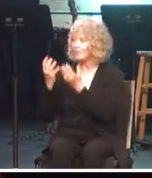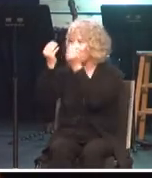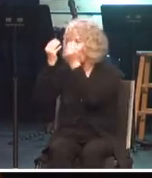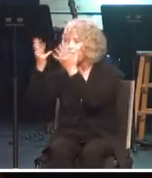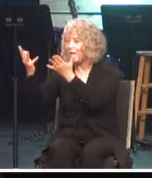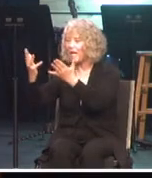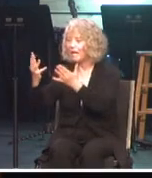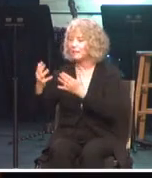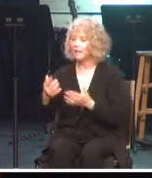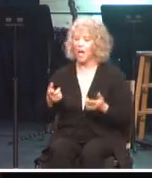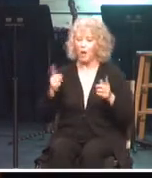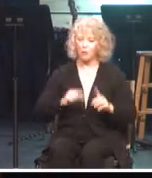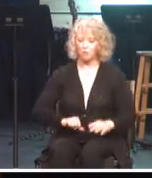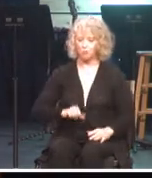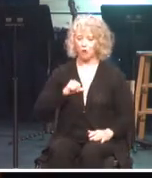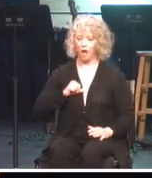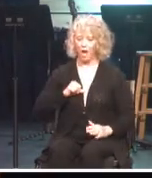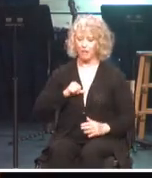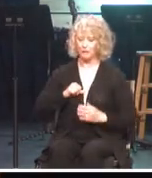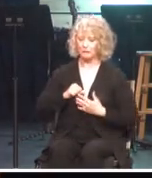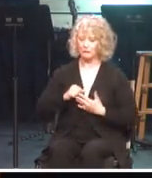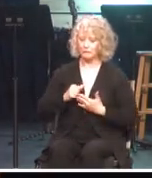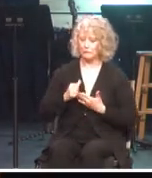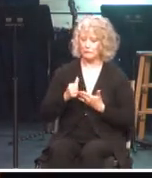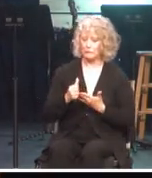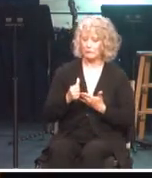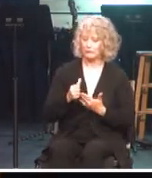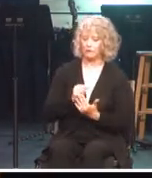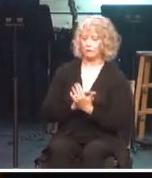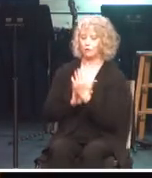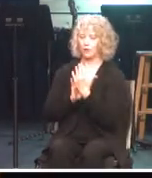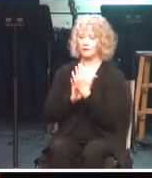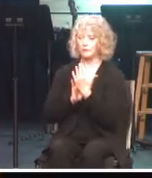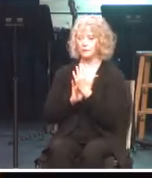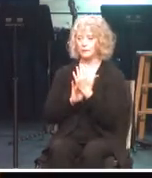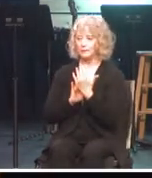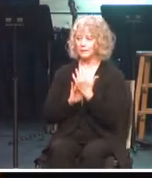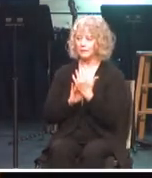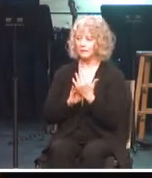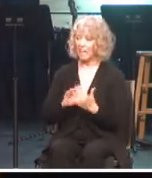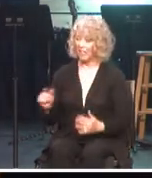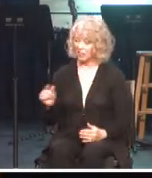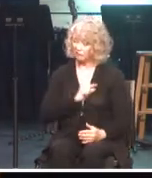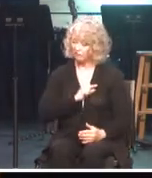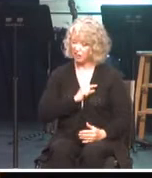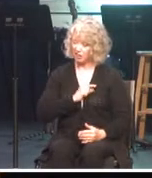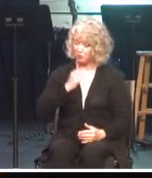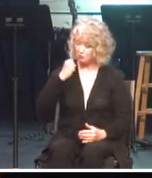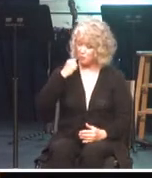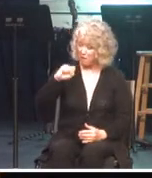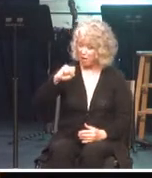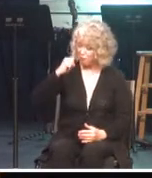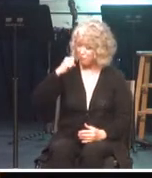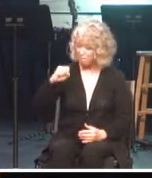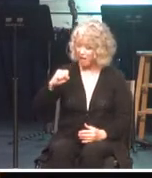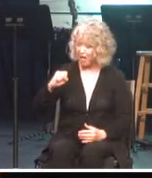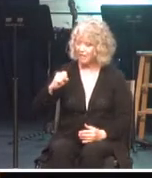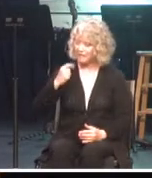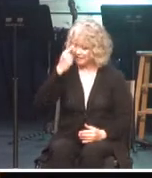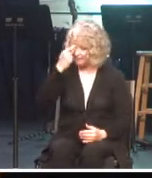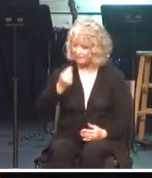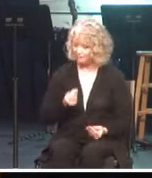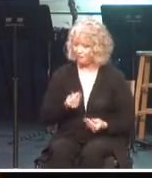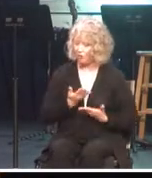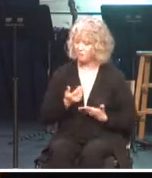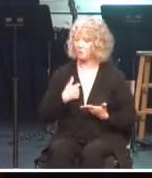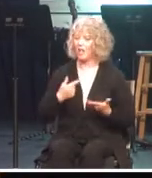and confronts our pride, and convicts our rebellion daily, daily. Let me